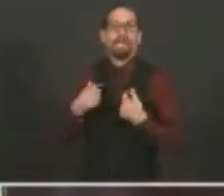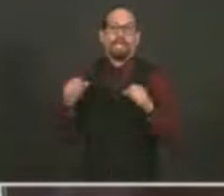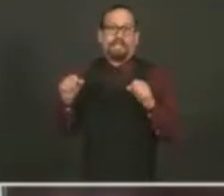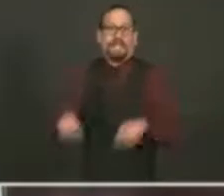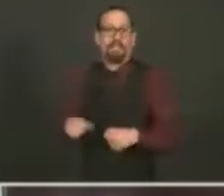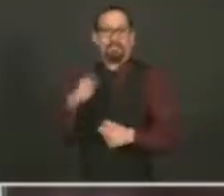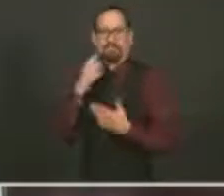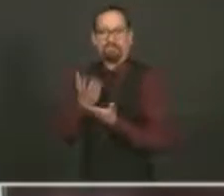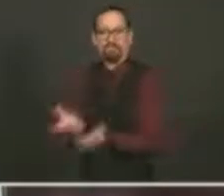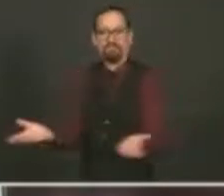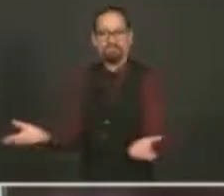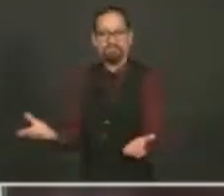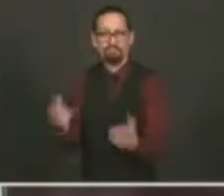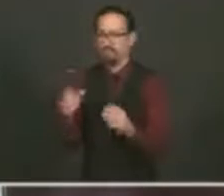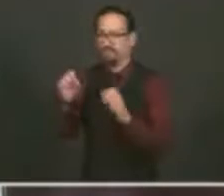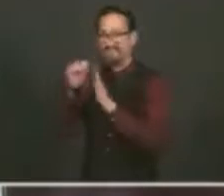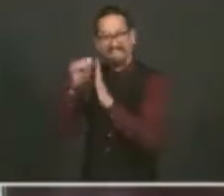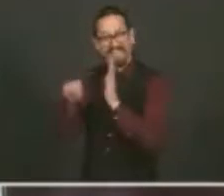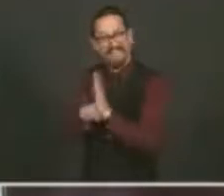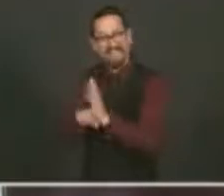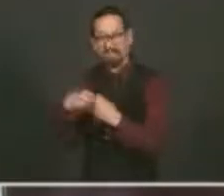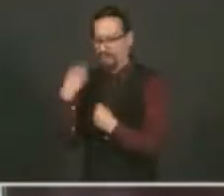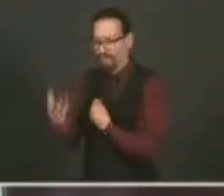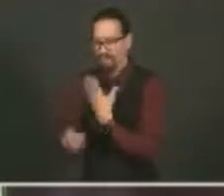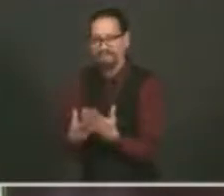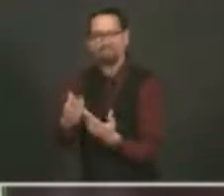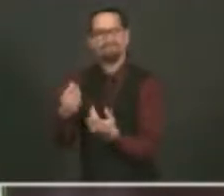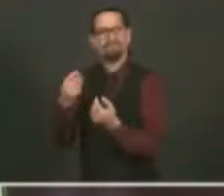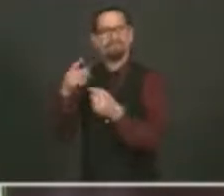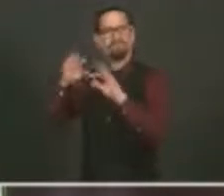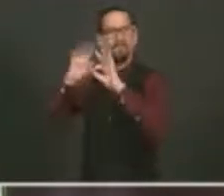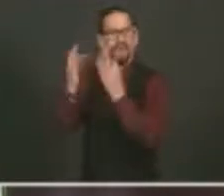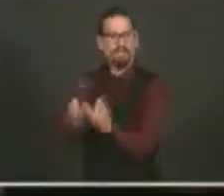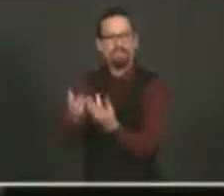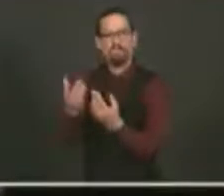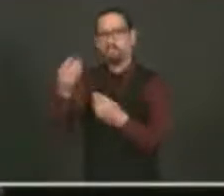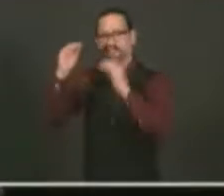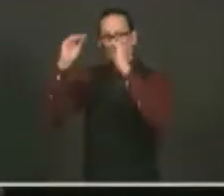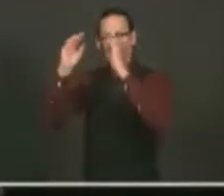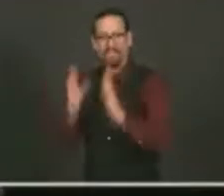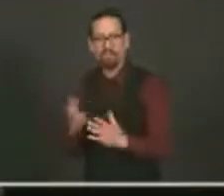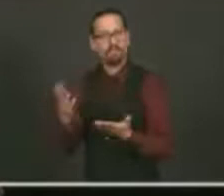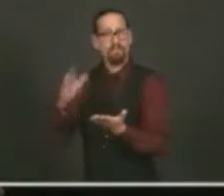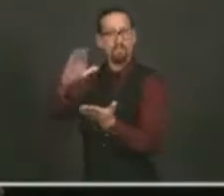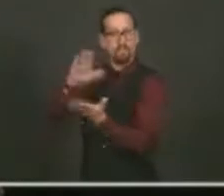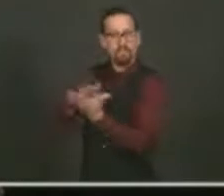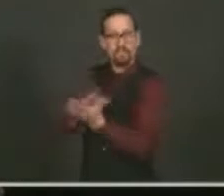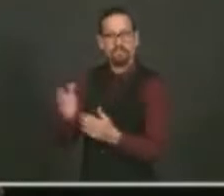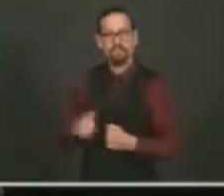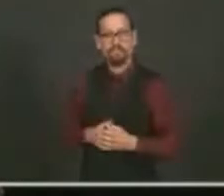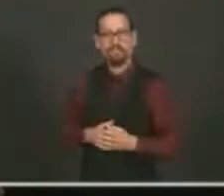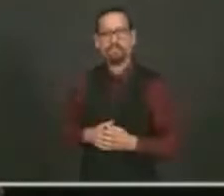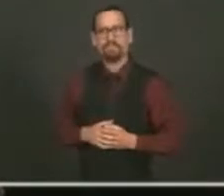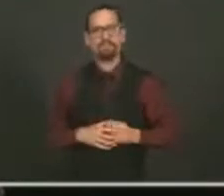the safety for teachers, for families, and the students to make that happen. Doctor, I'm